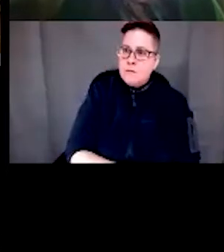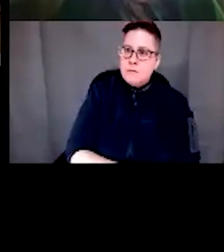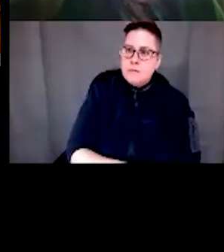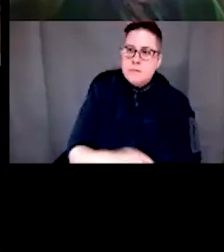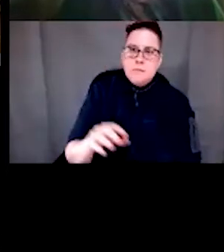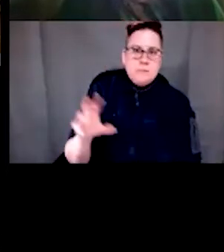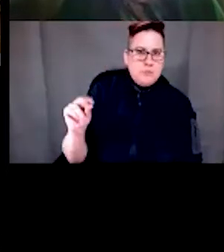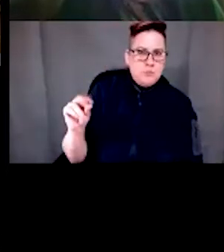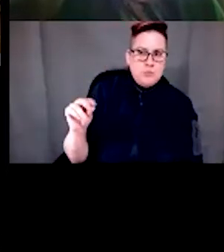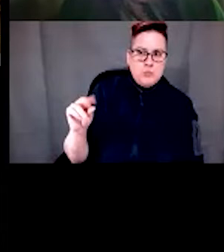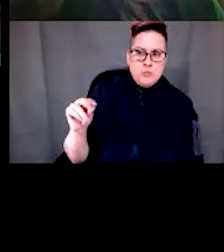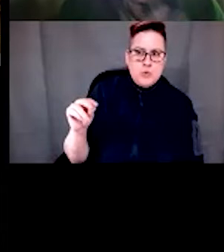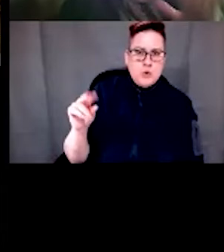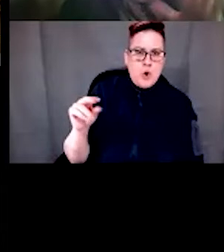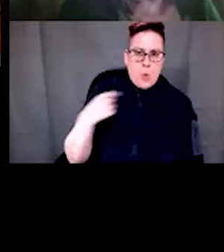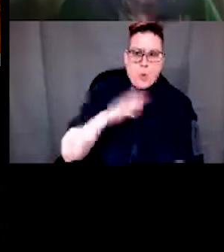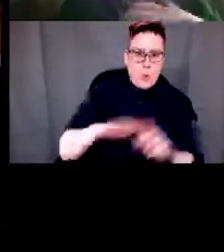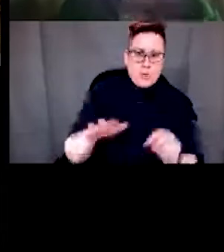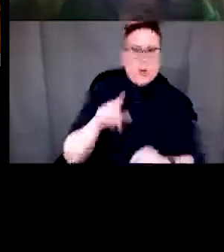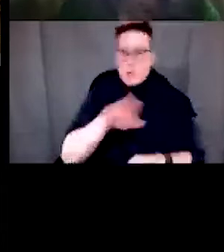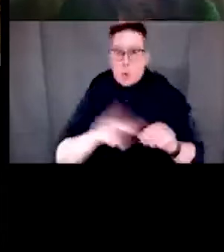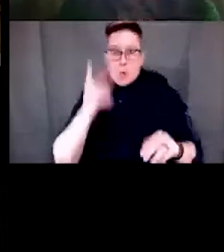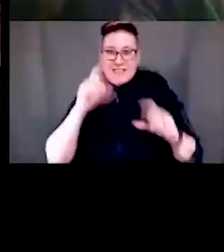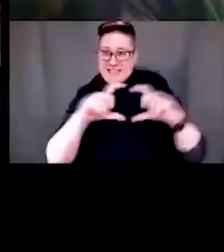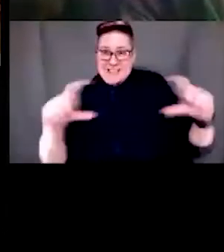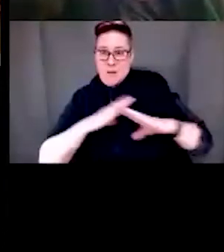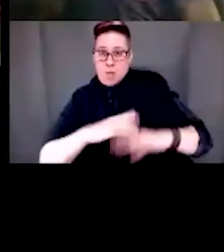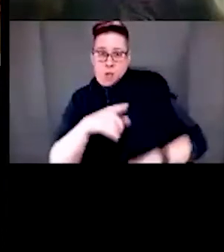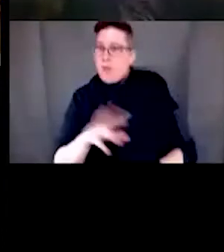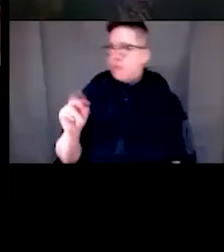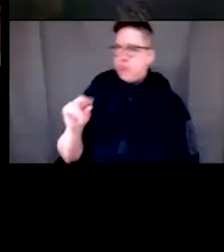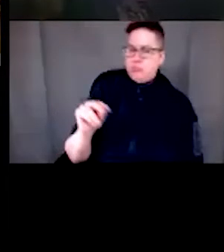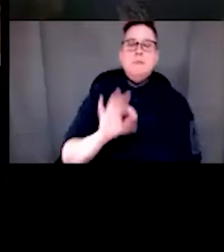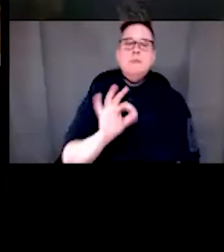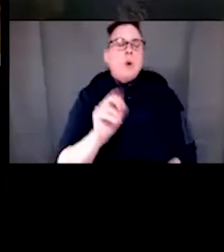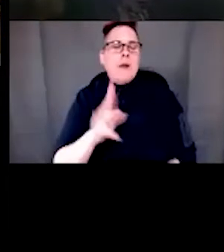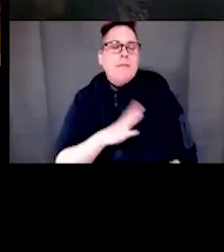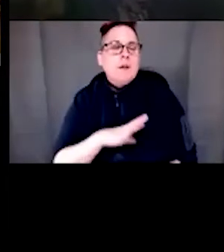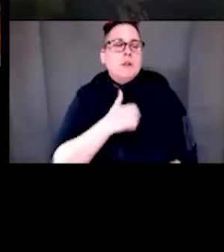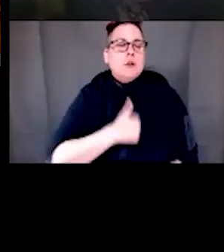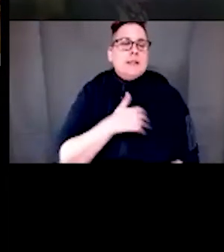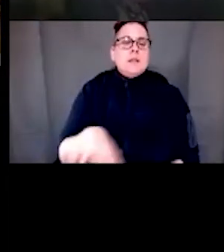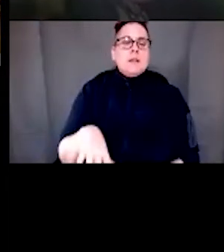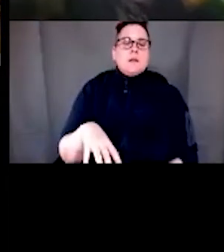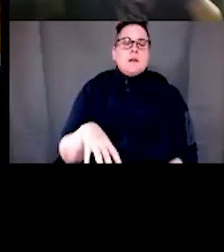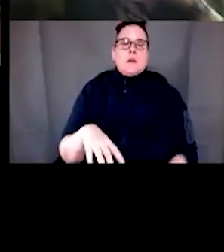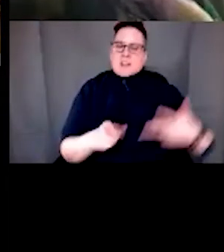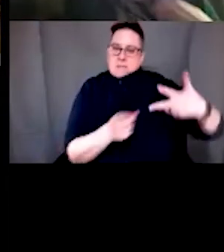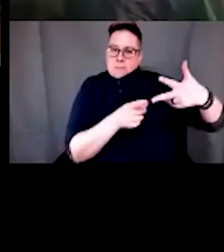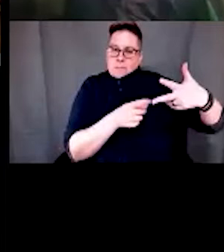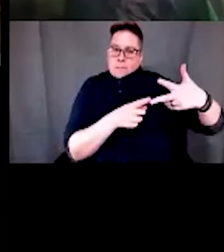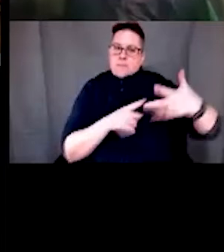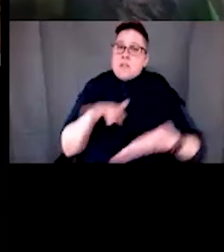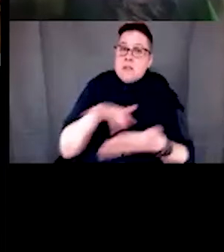won't, no, you're okay? You don't see it, okay. So studies estimate, and this is really interesting,